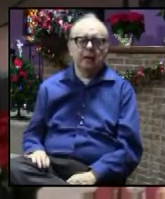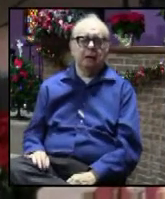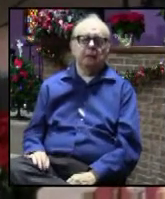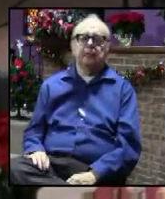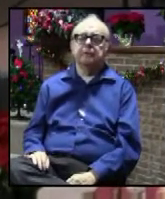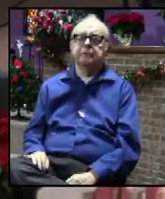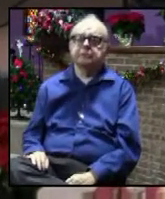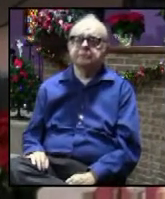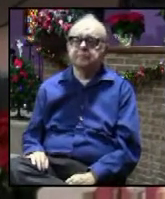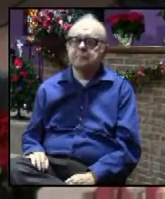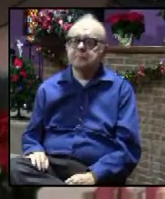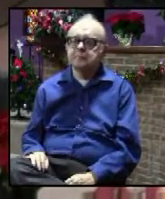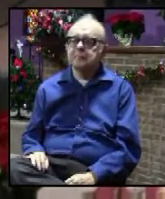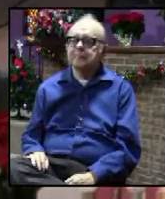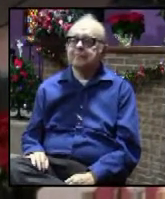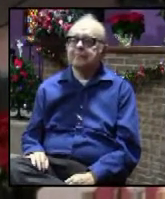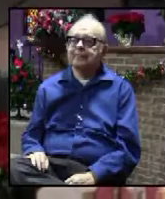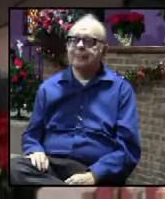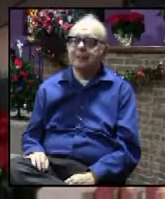me anything. I'm sorry.